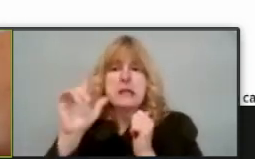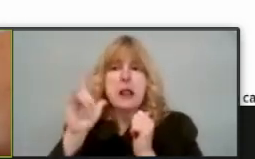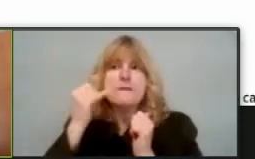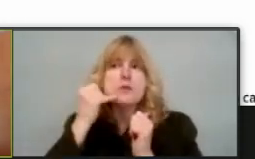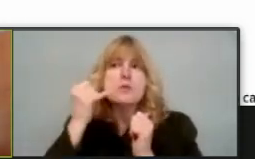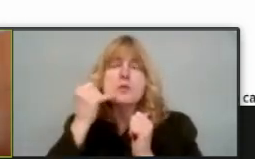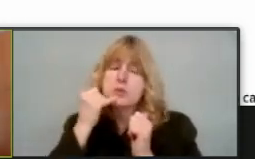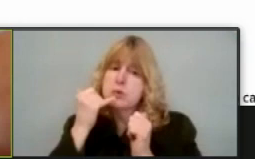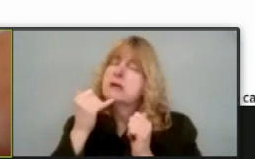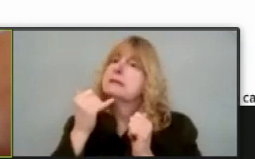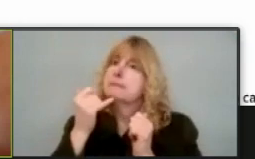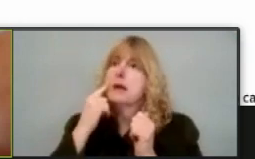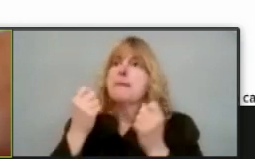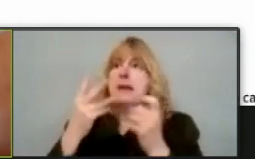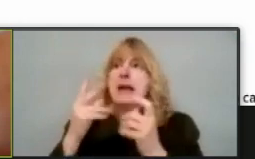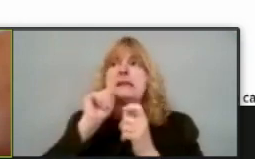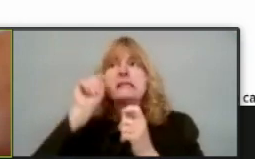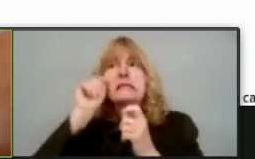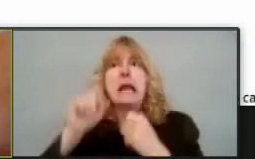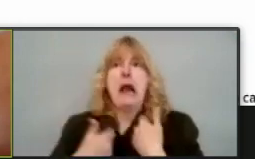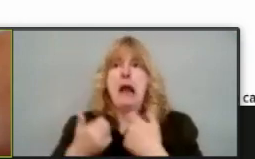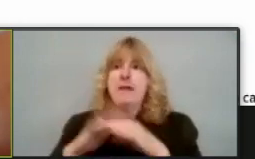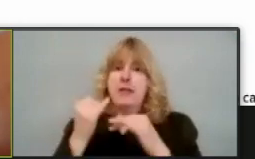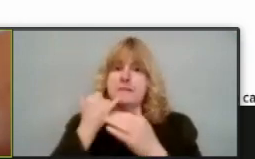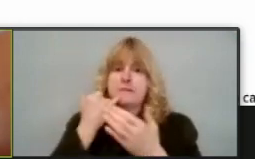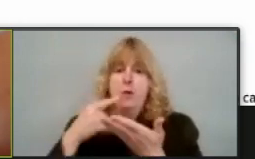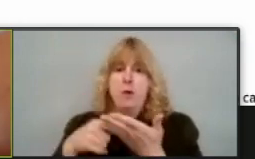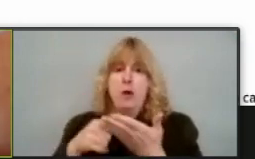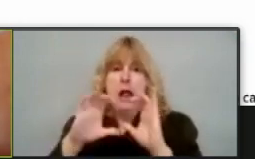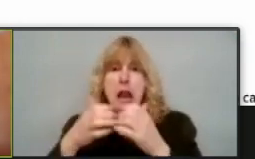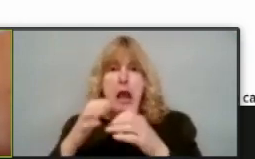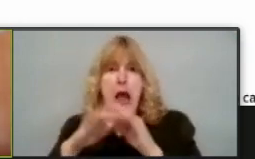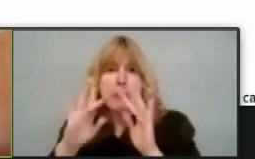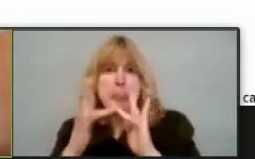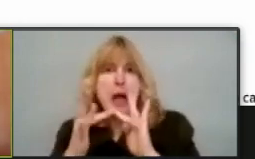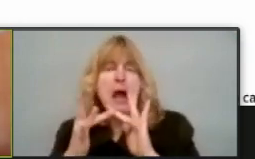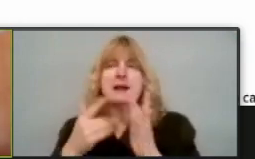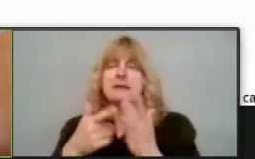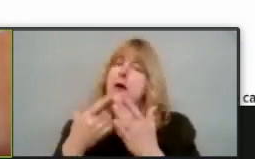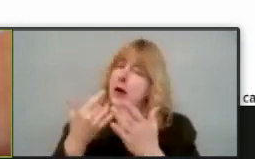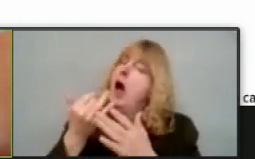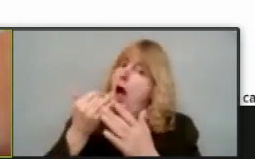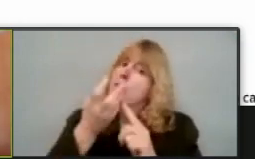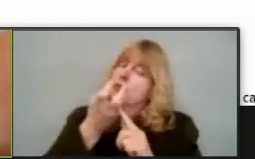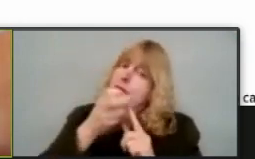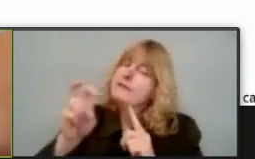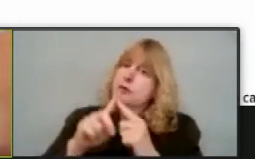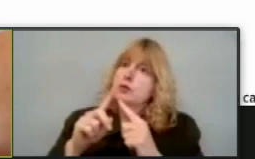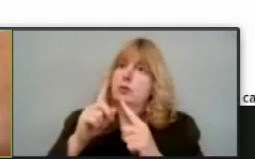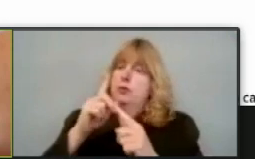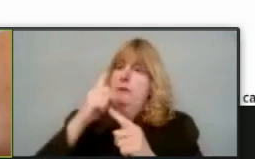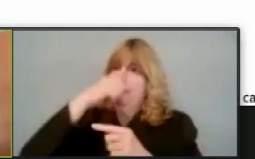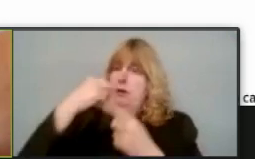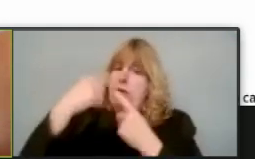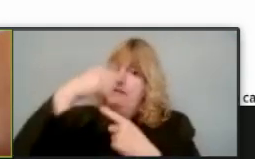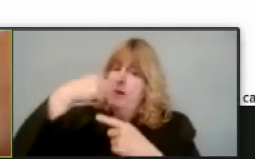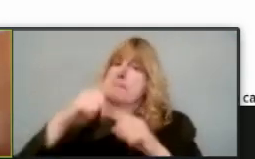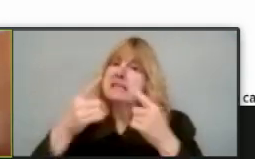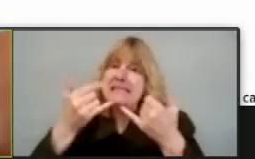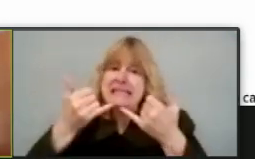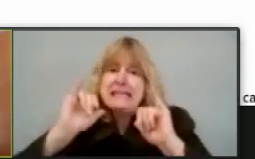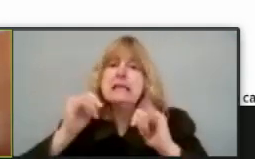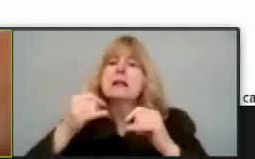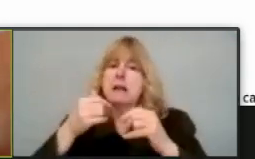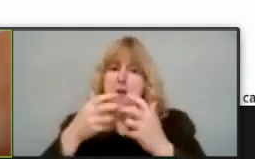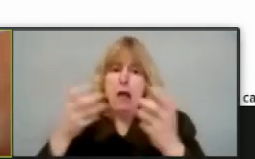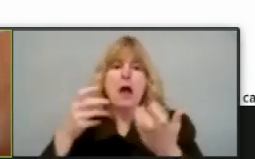phone. Classes are online, although we're transitioning out of that. So we see a lot of digital abuse, which means